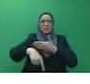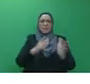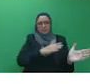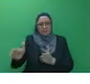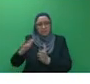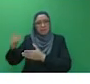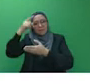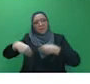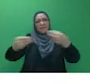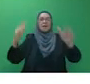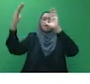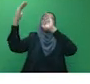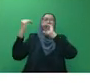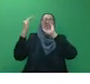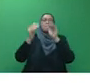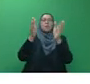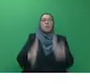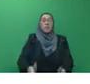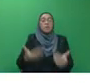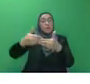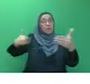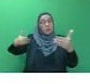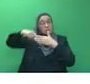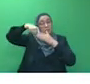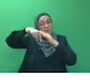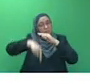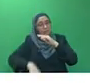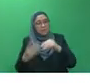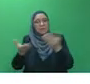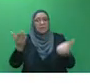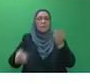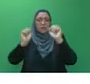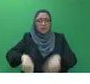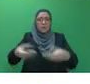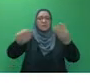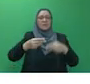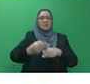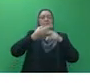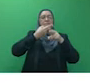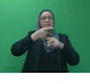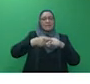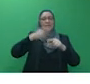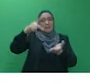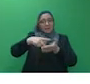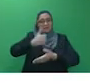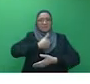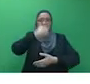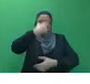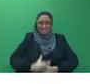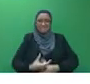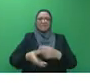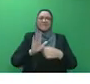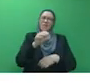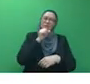big event to really give hope to people but before we dive into it maybe you can give us a brief